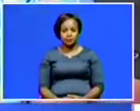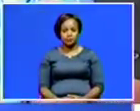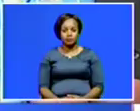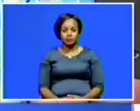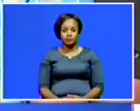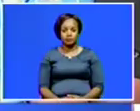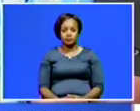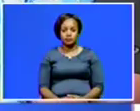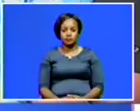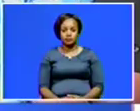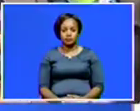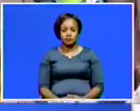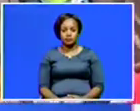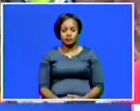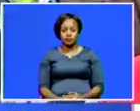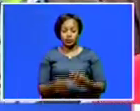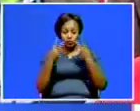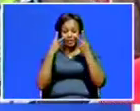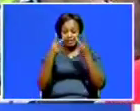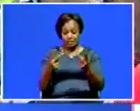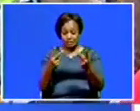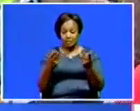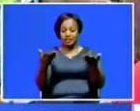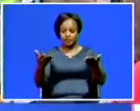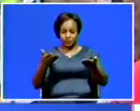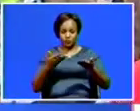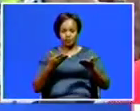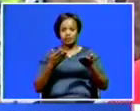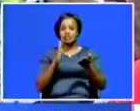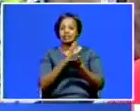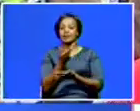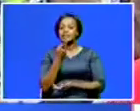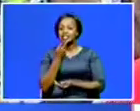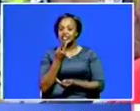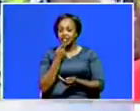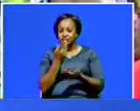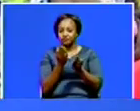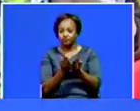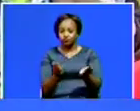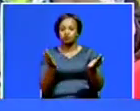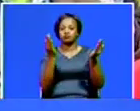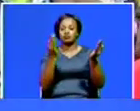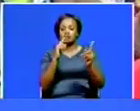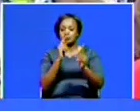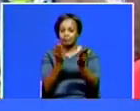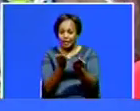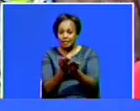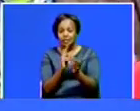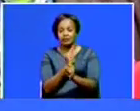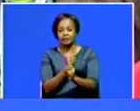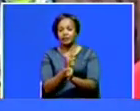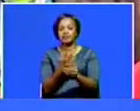I think they have brought, as you can see, they have brought kitchen utensils, kitchen sets. They have brought cooking